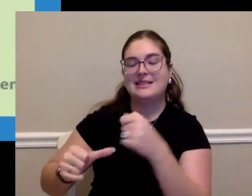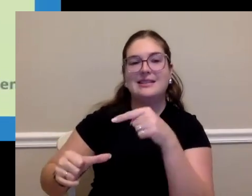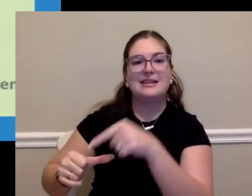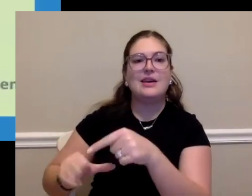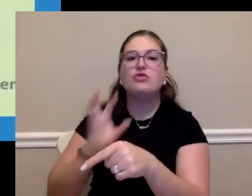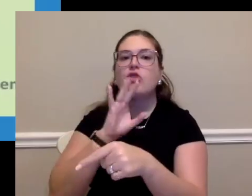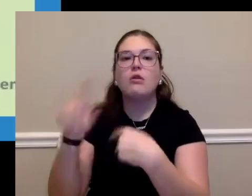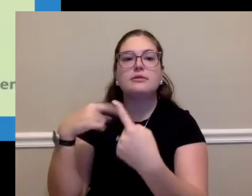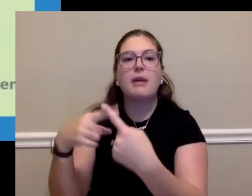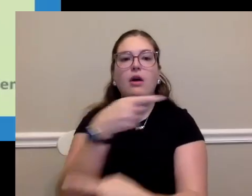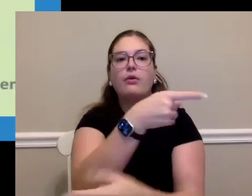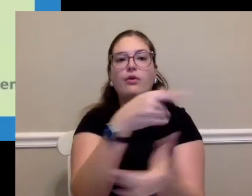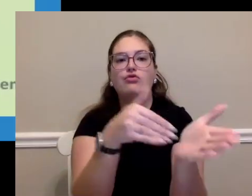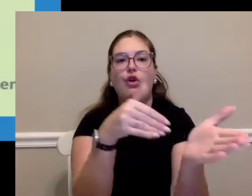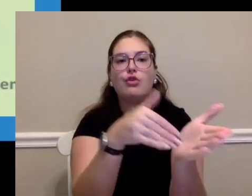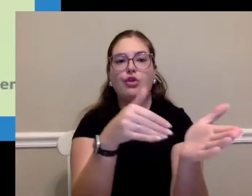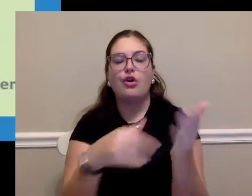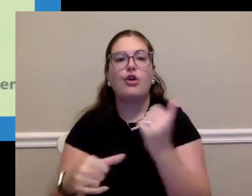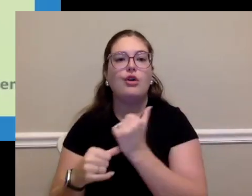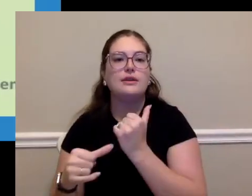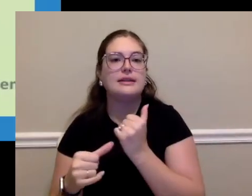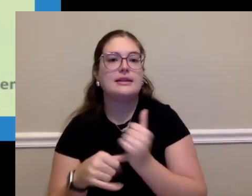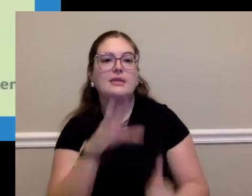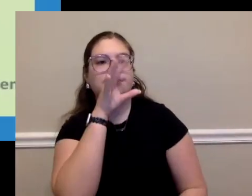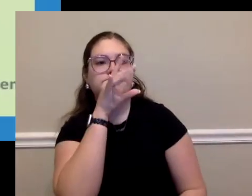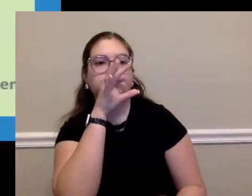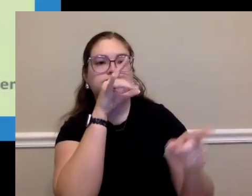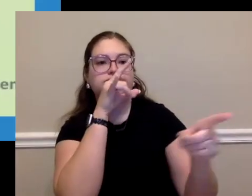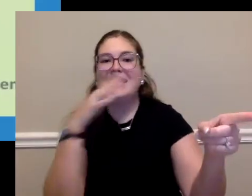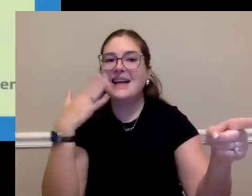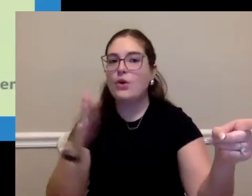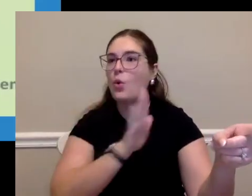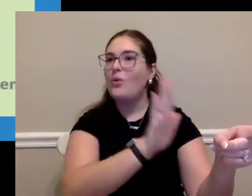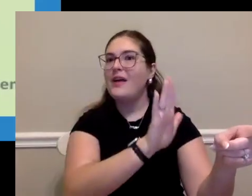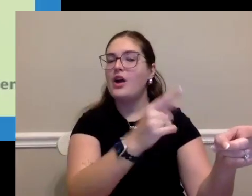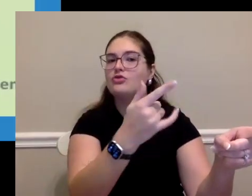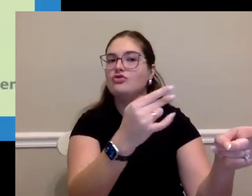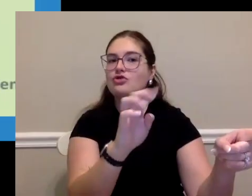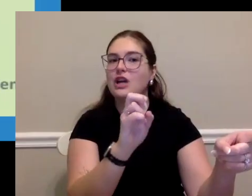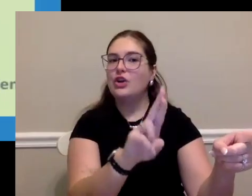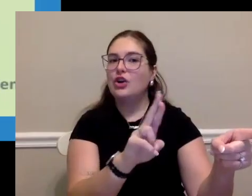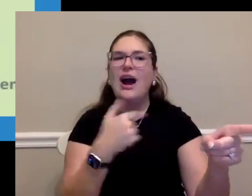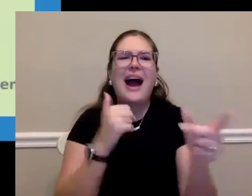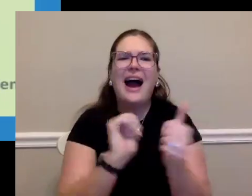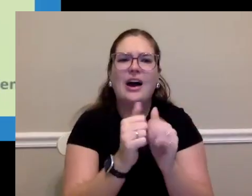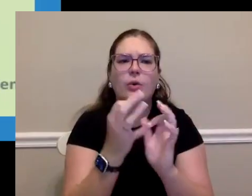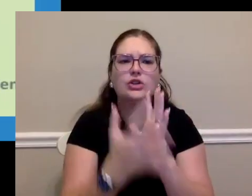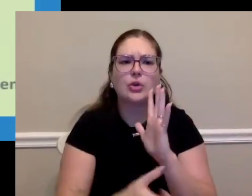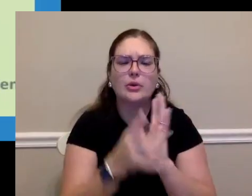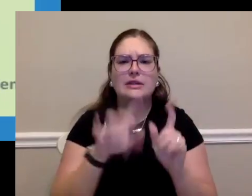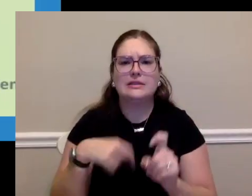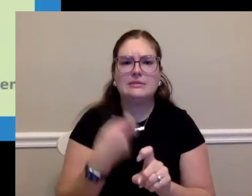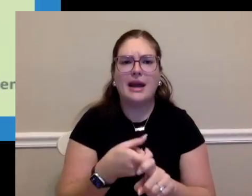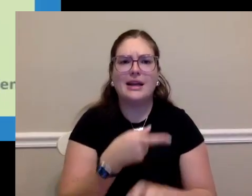doctor, and I Mhm. still don't know the doctor's gender. Mhm. How to correctly interpret in Spanish